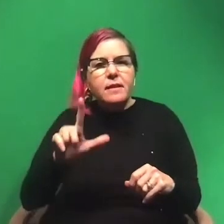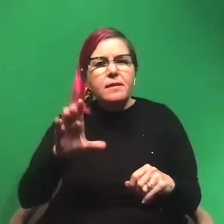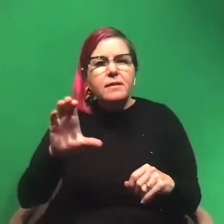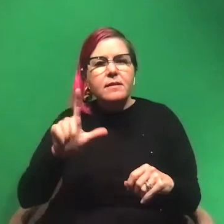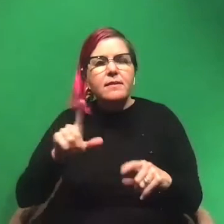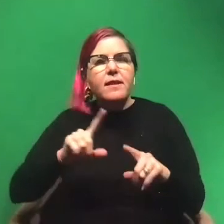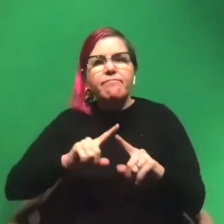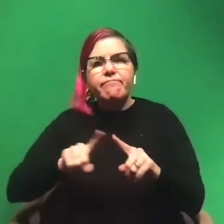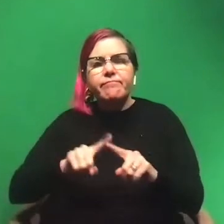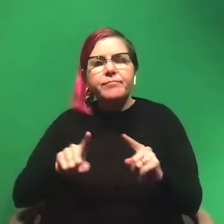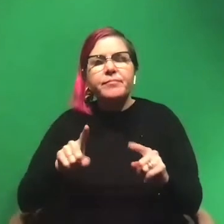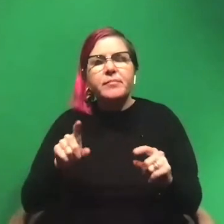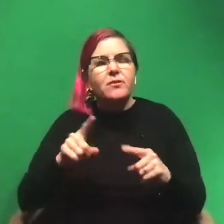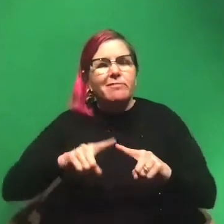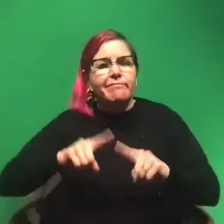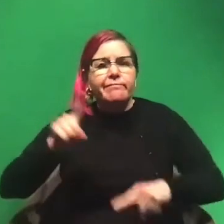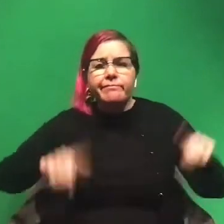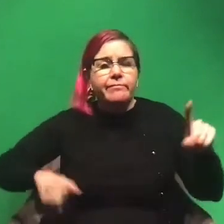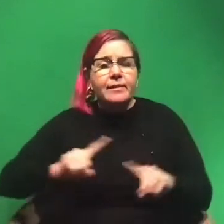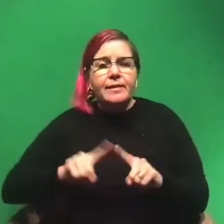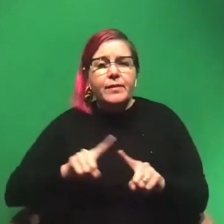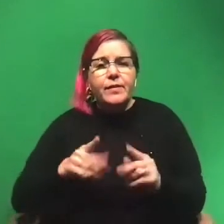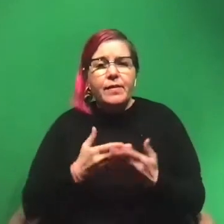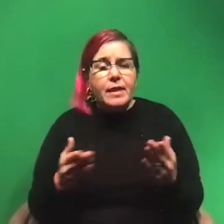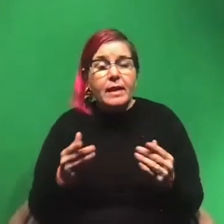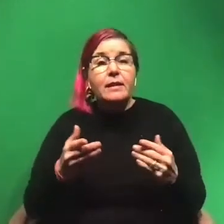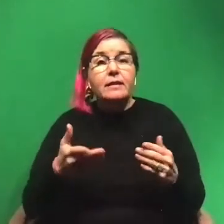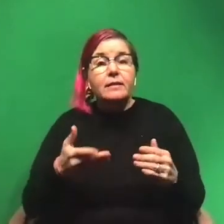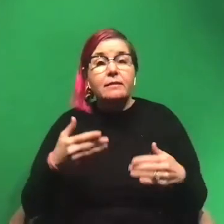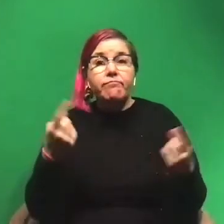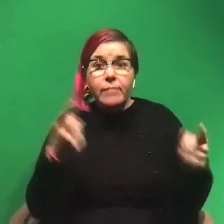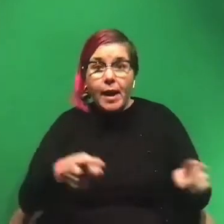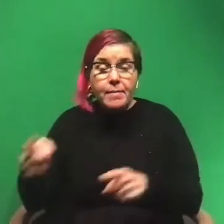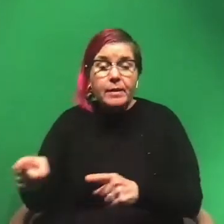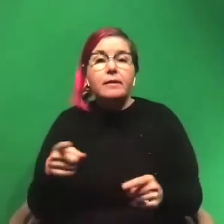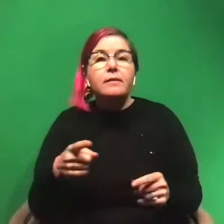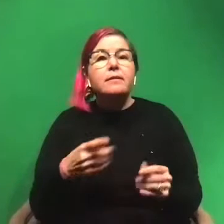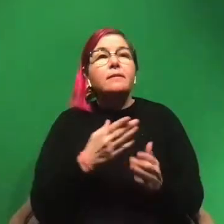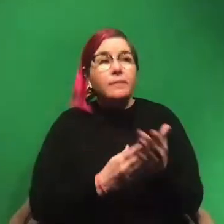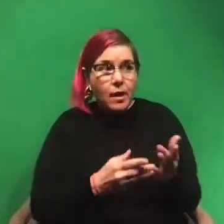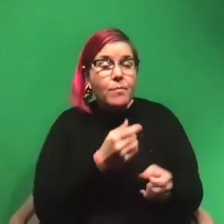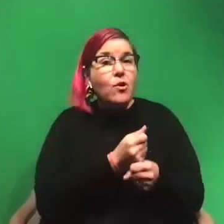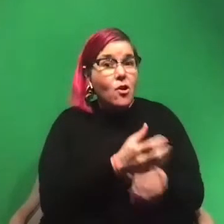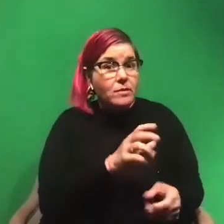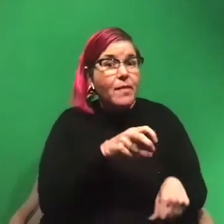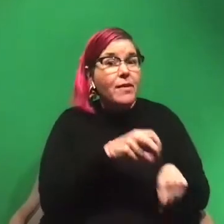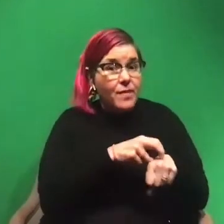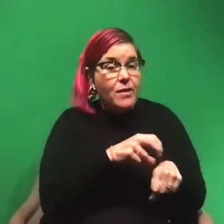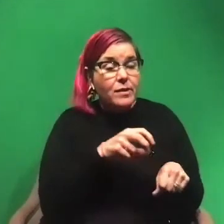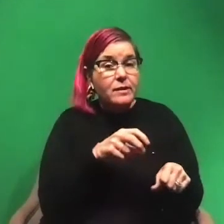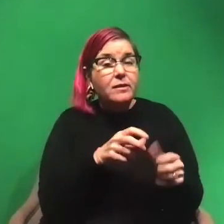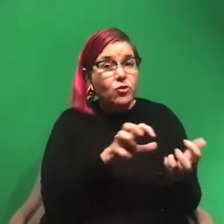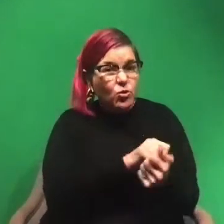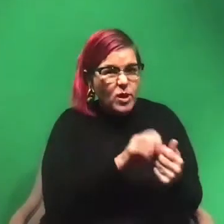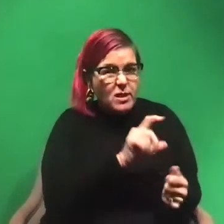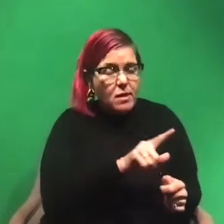cells. So you can have a whole myriad of things that are going on. Some of them induced by the virus, such as it's destroying your cell, and some